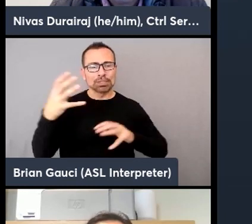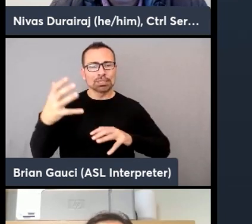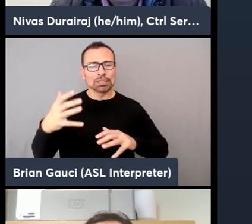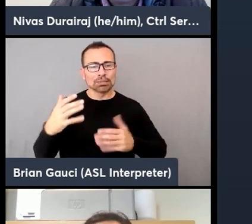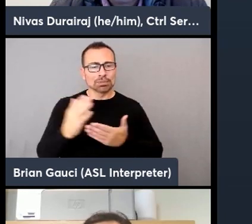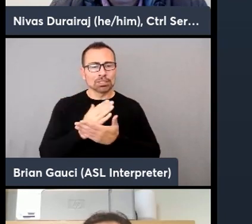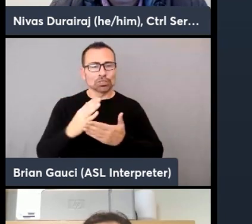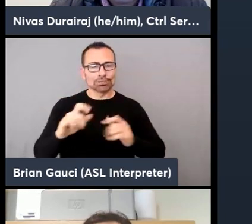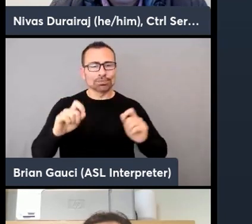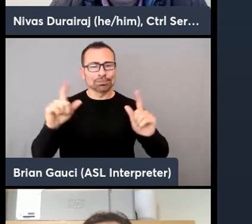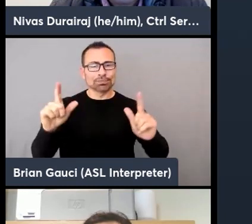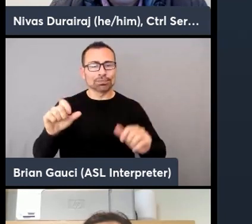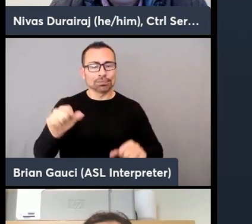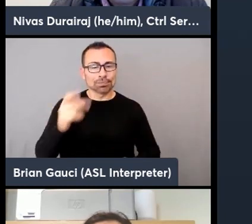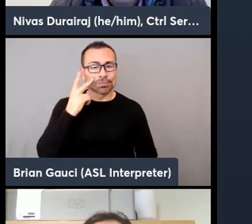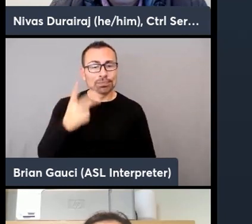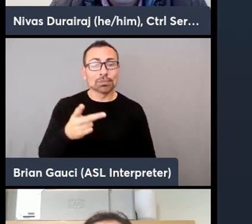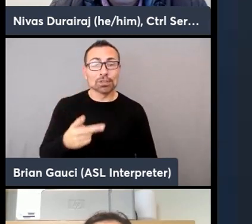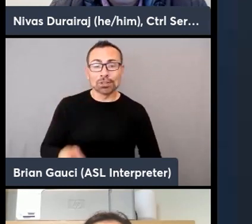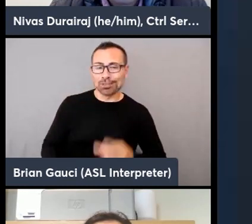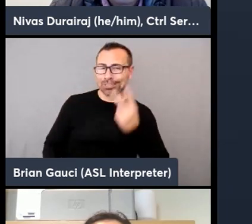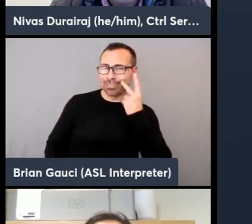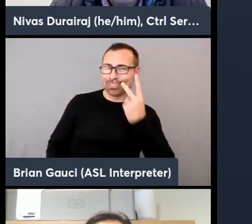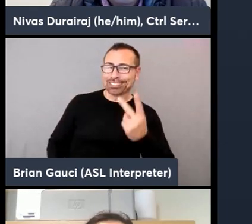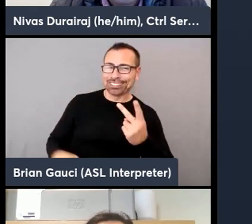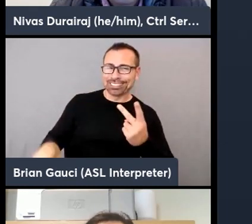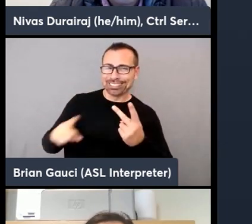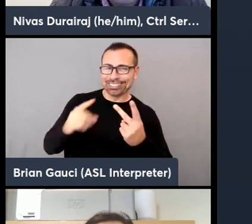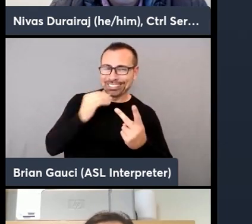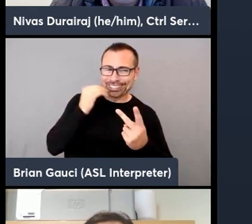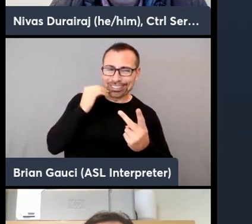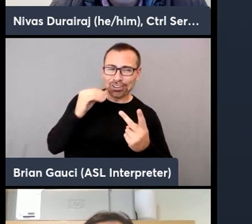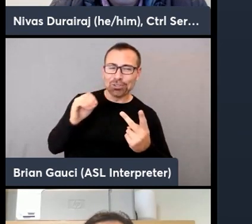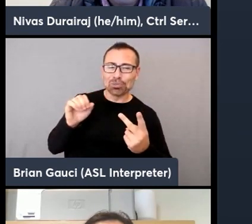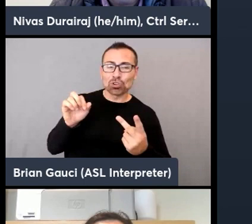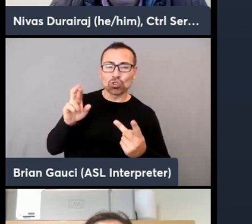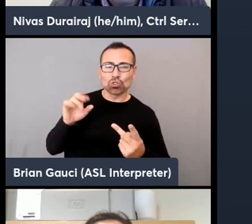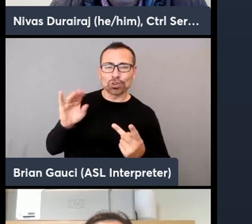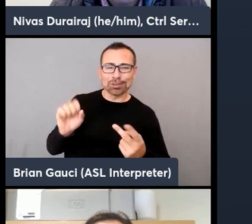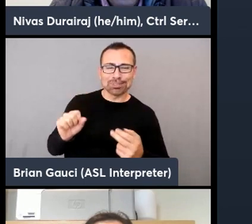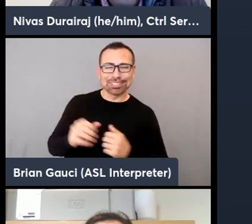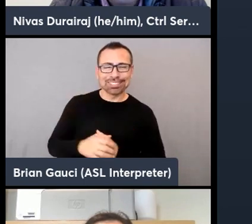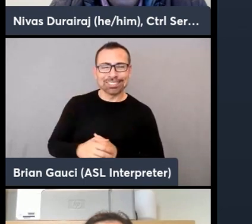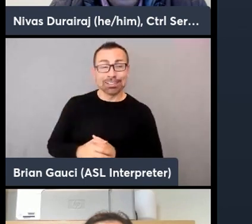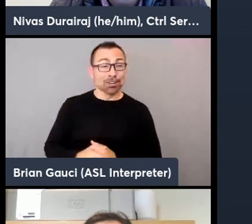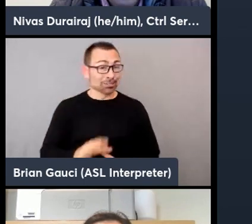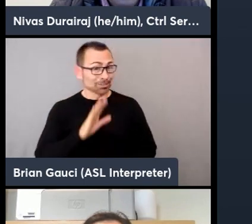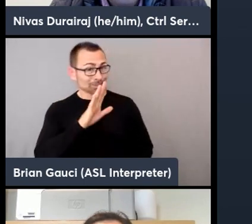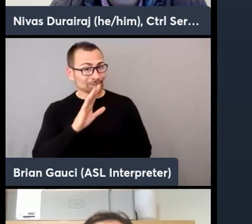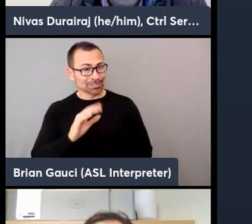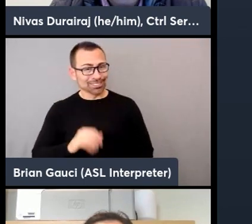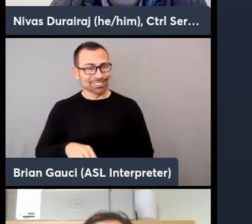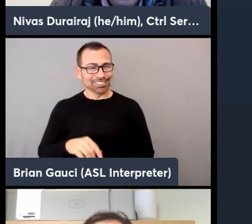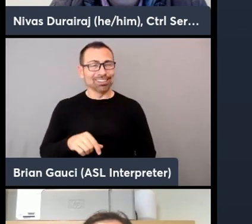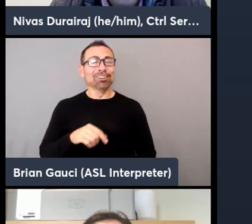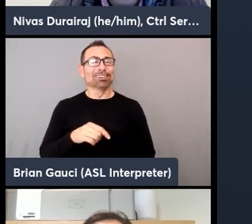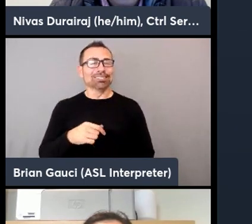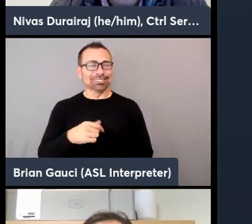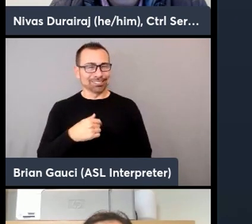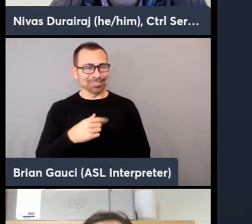Okay, can you see this? We're seeing the cribs now. Okay, yeah, back to the cribs, your home. We